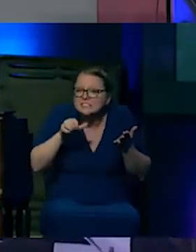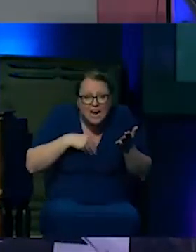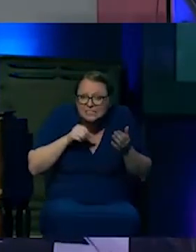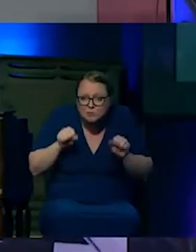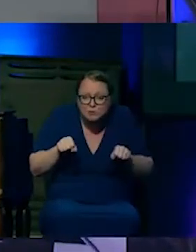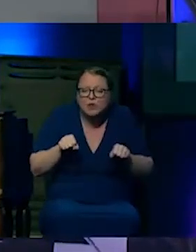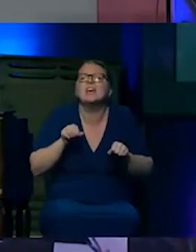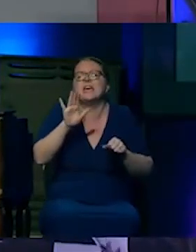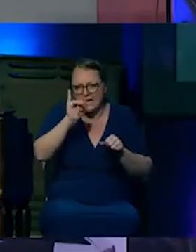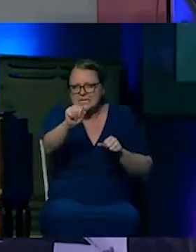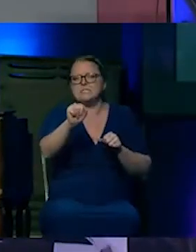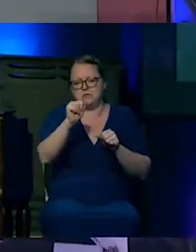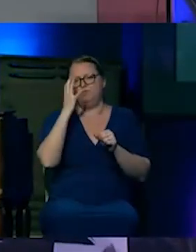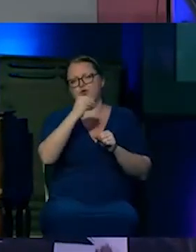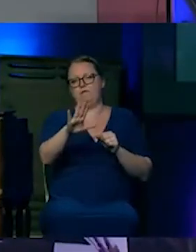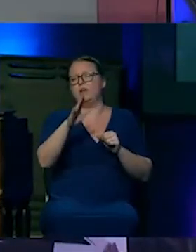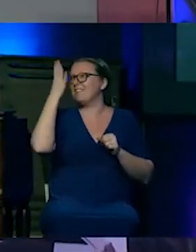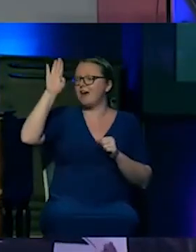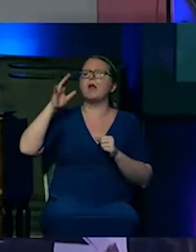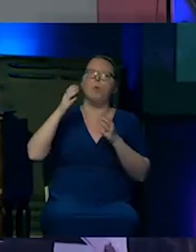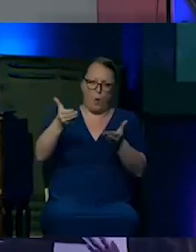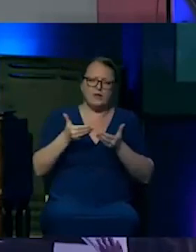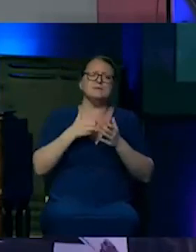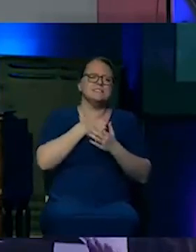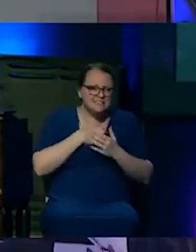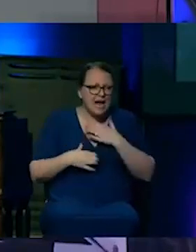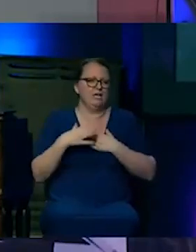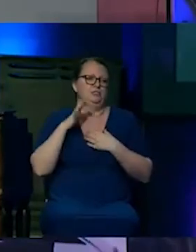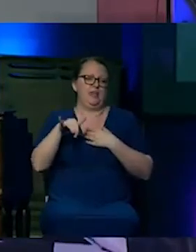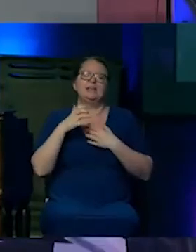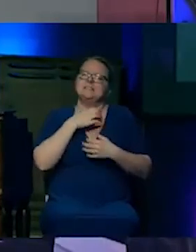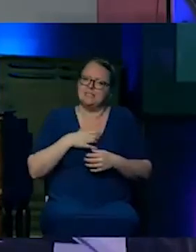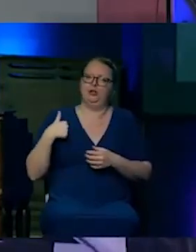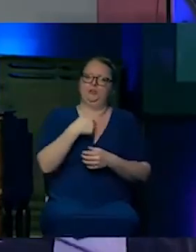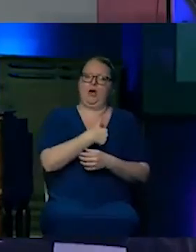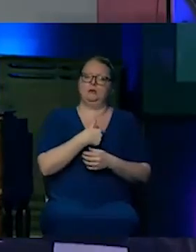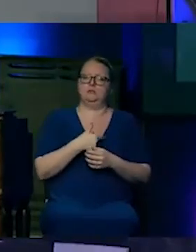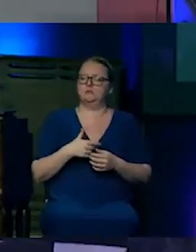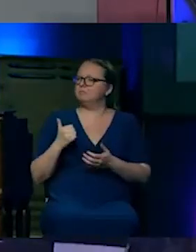unacceptable is beautiful, and God welcomes and desires it, and desires us.